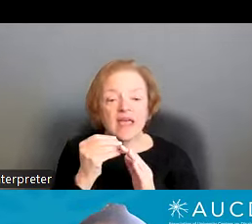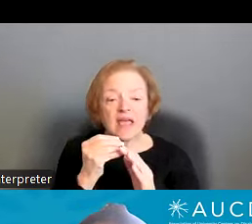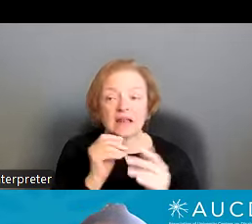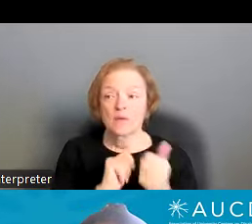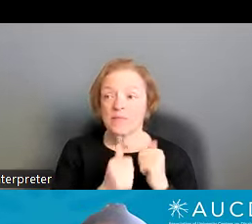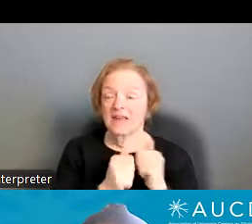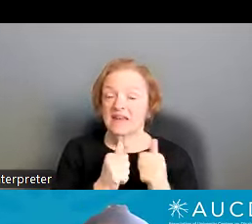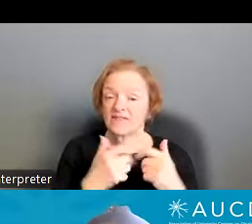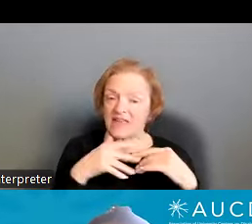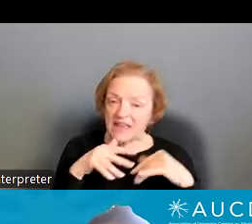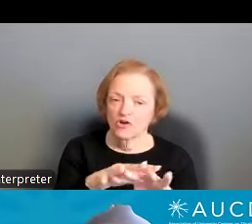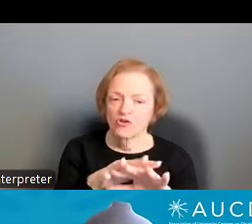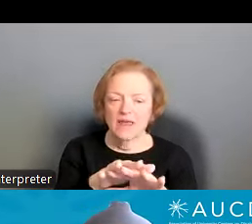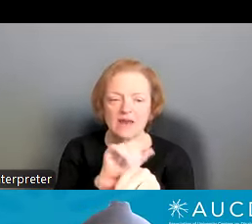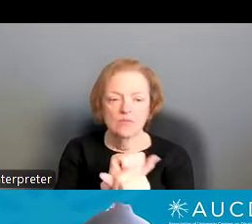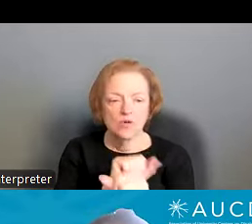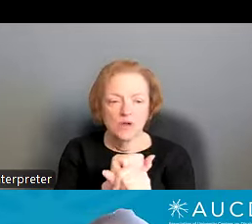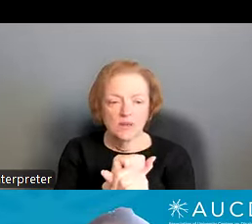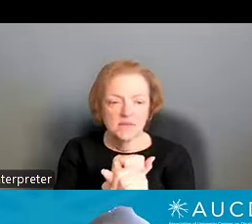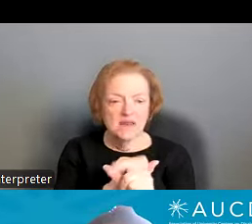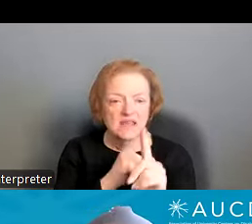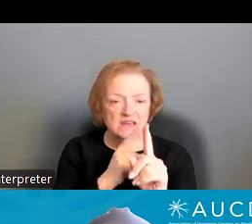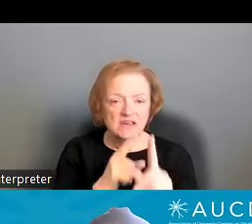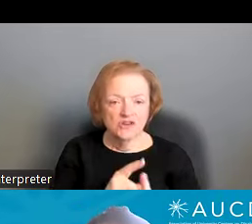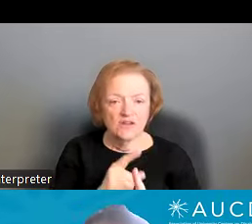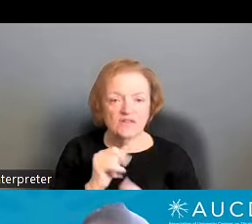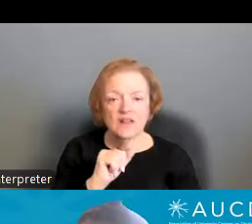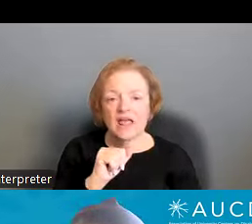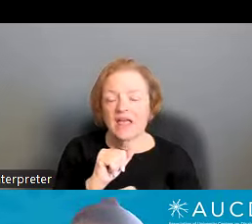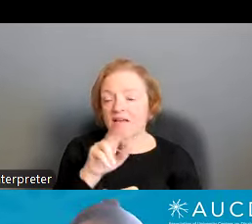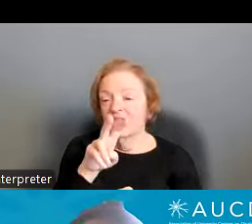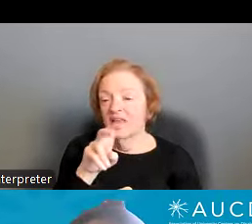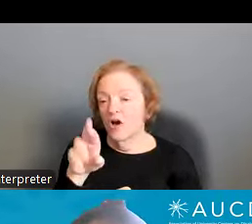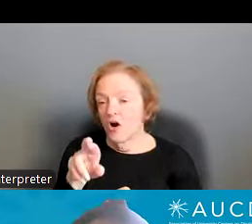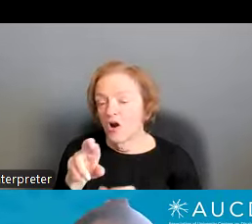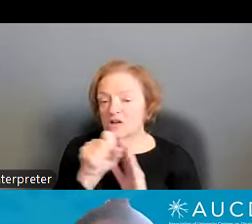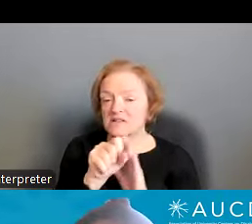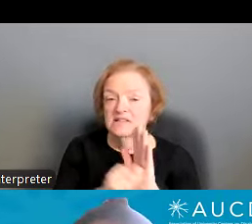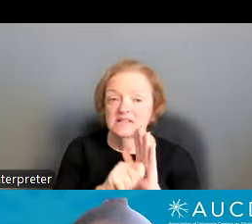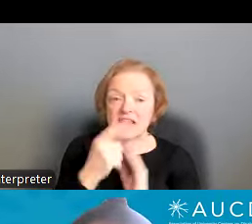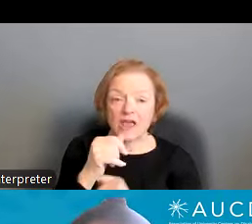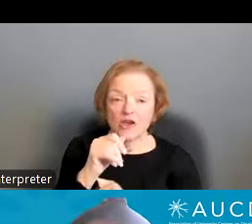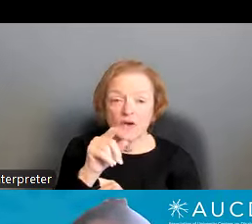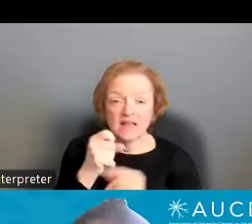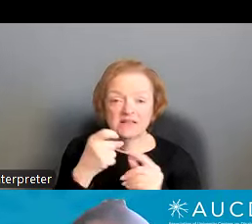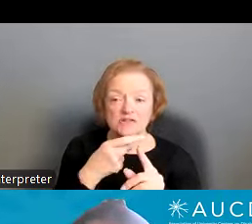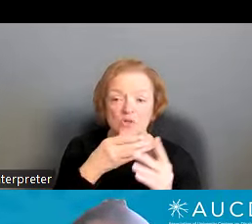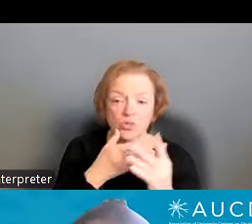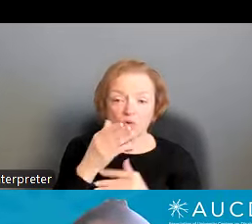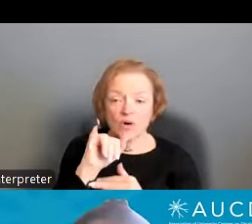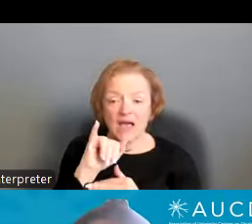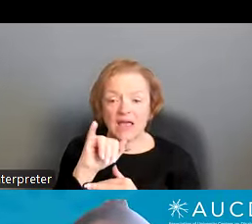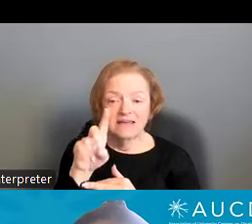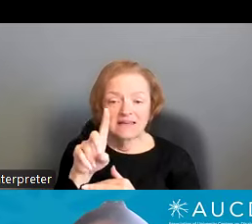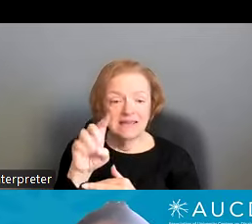initiatives. Major programs like the Vocational Rehabilitation State Grants, which are authorized by IDEA,